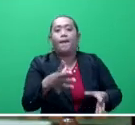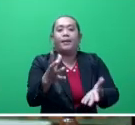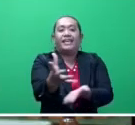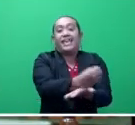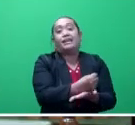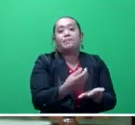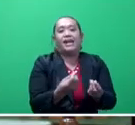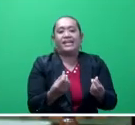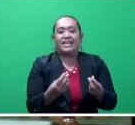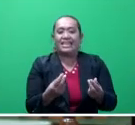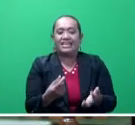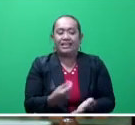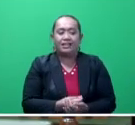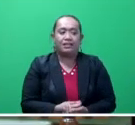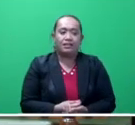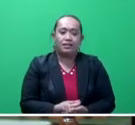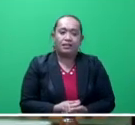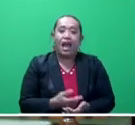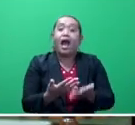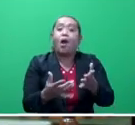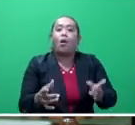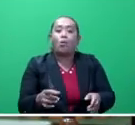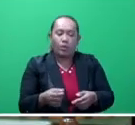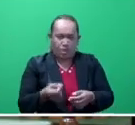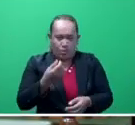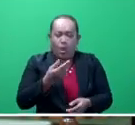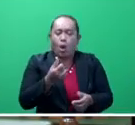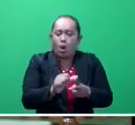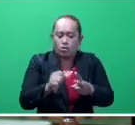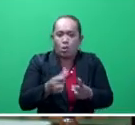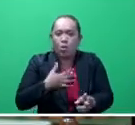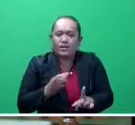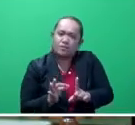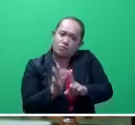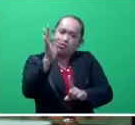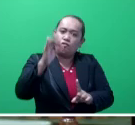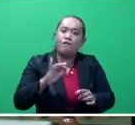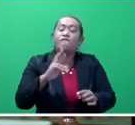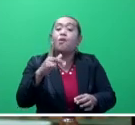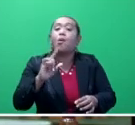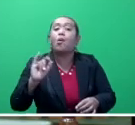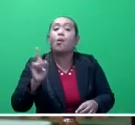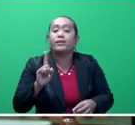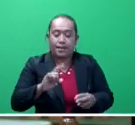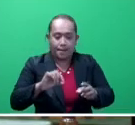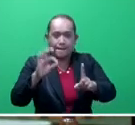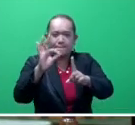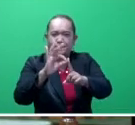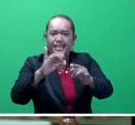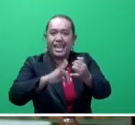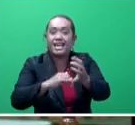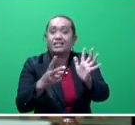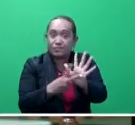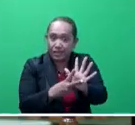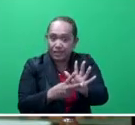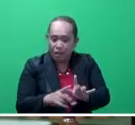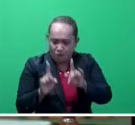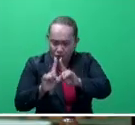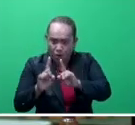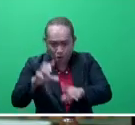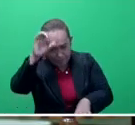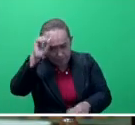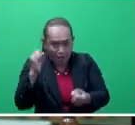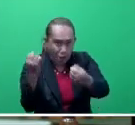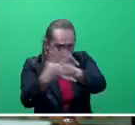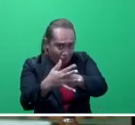conduct standards as registered PSVs. They also do not follow the COVID-safe protocols. It is our hope that by empowering